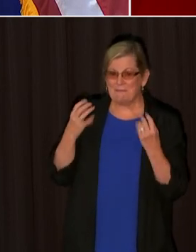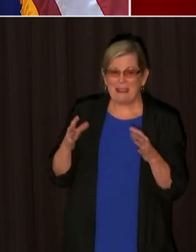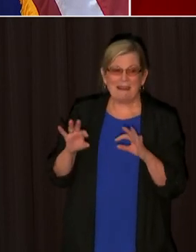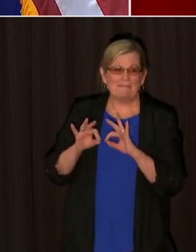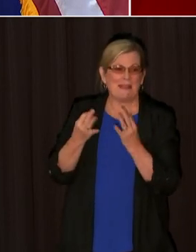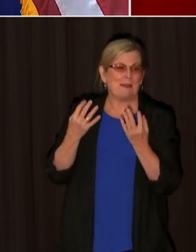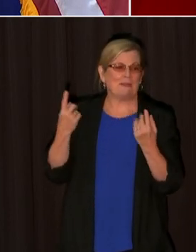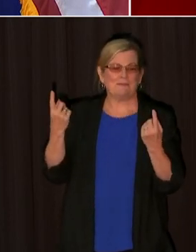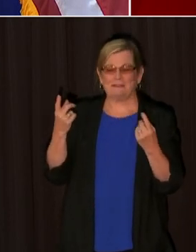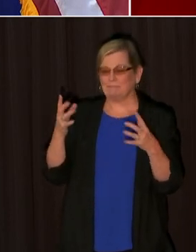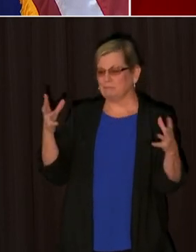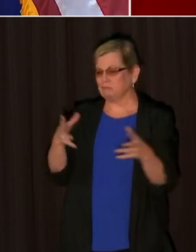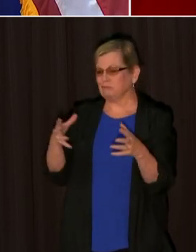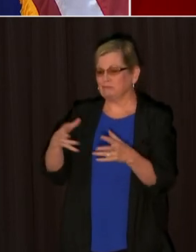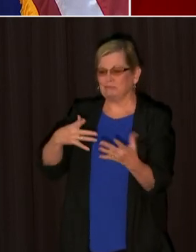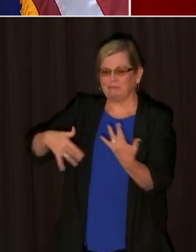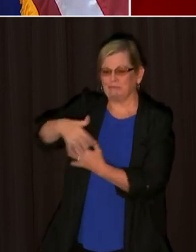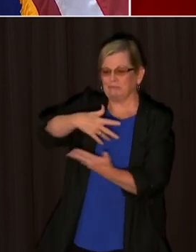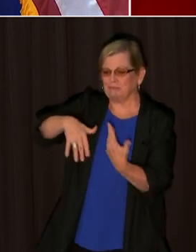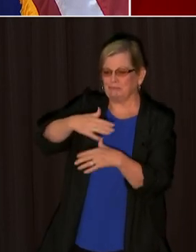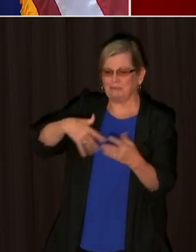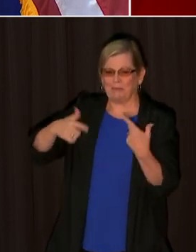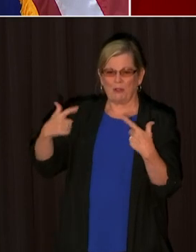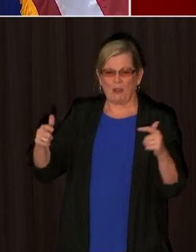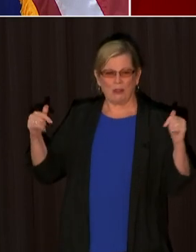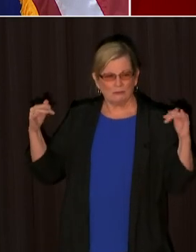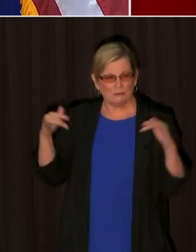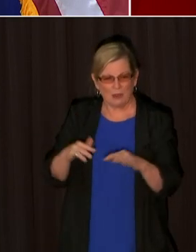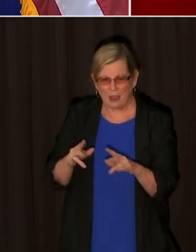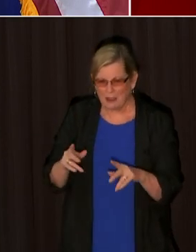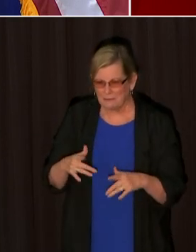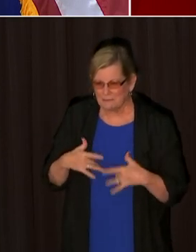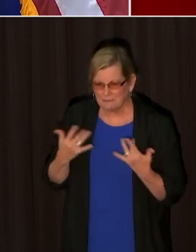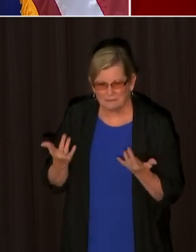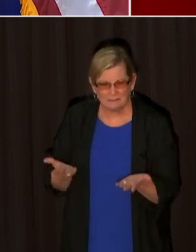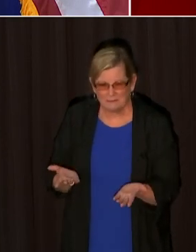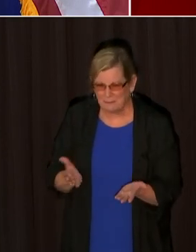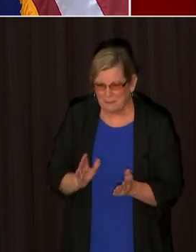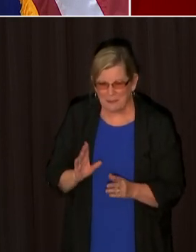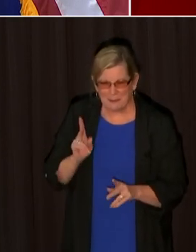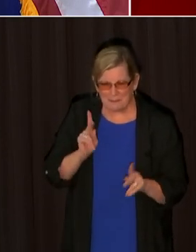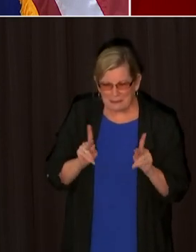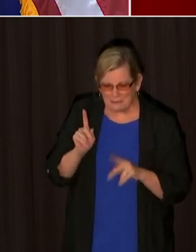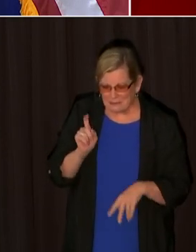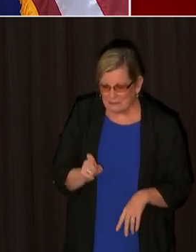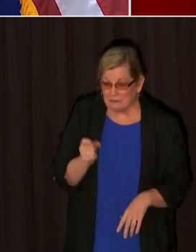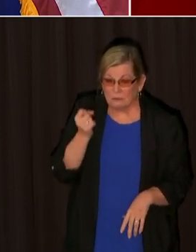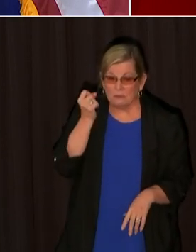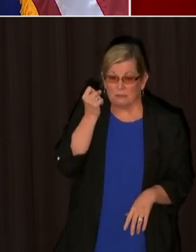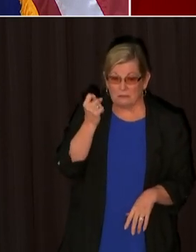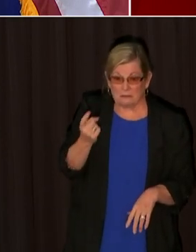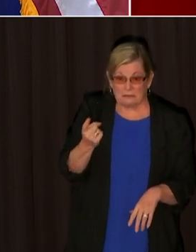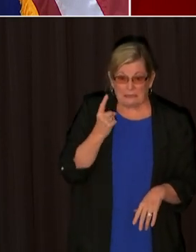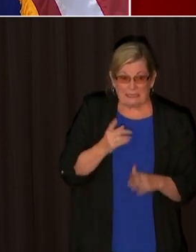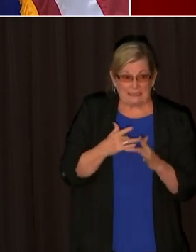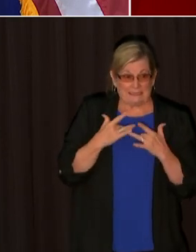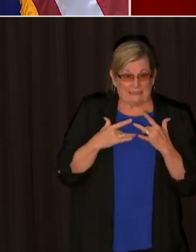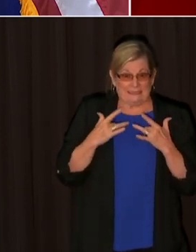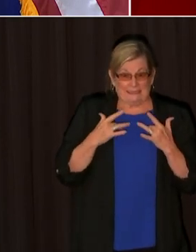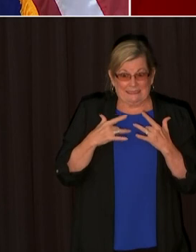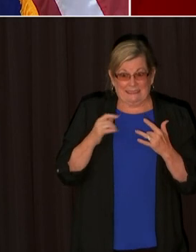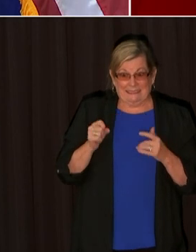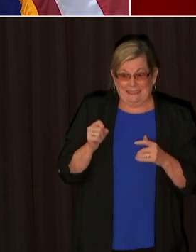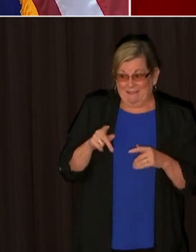open. So that's the thing that people have to really understand about this. We're gonna move into phase 3 as soon as we